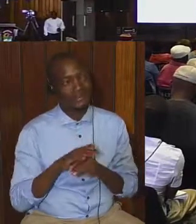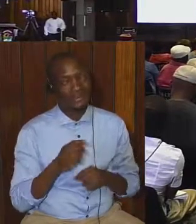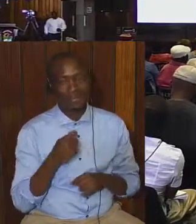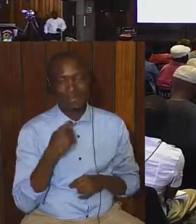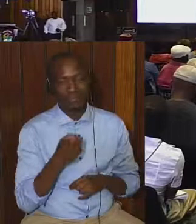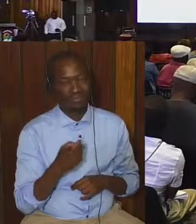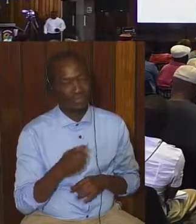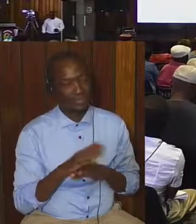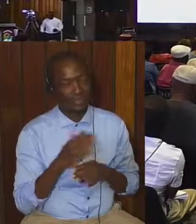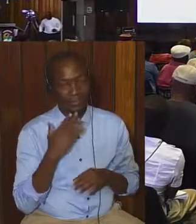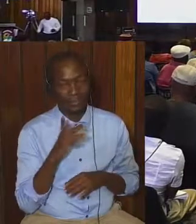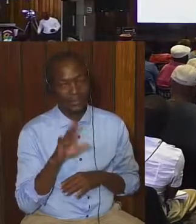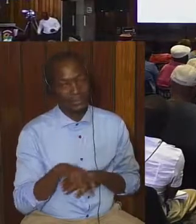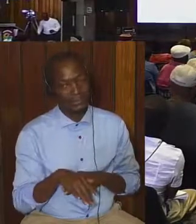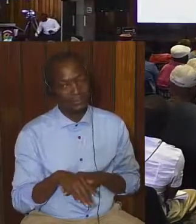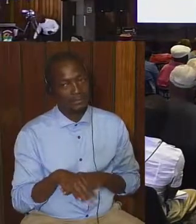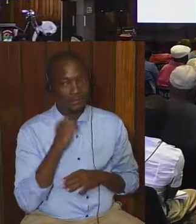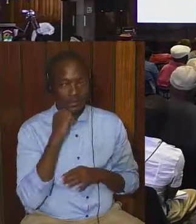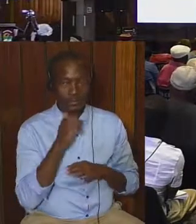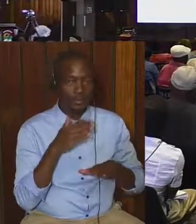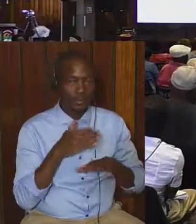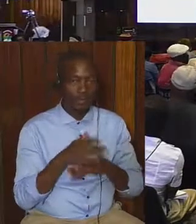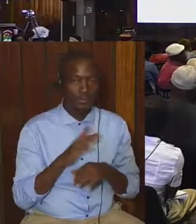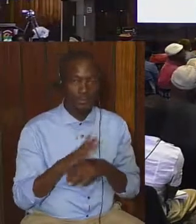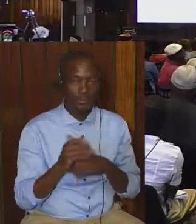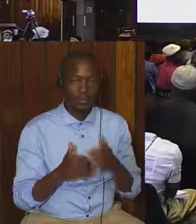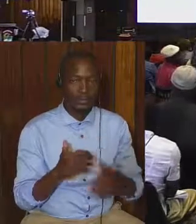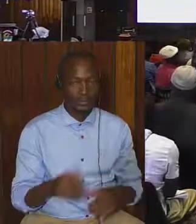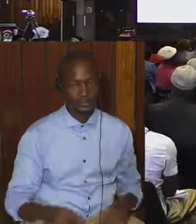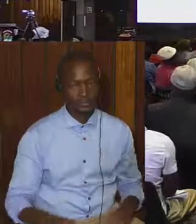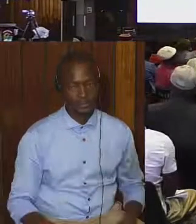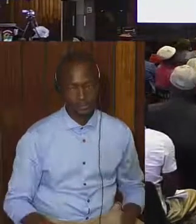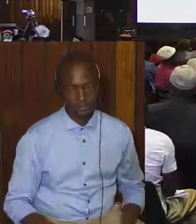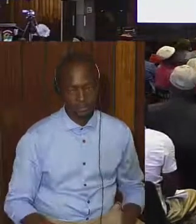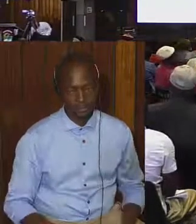So, yeah, I just wanted to raise that. Sorry to interrupt you, sir. Please proceed.